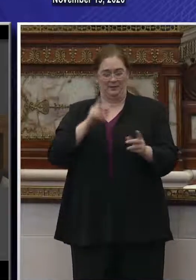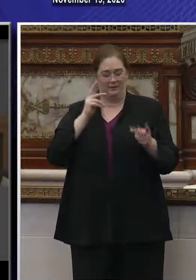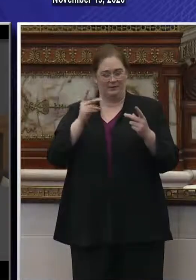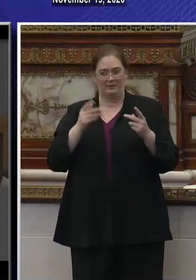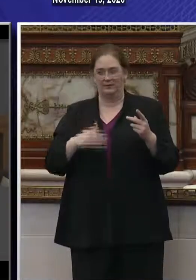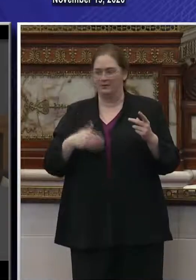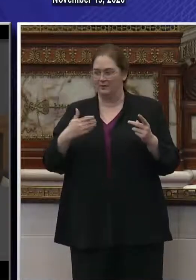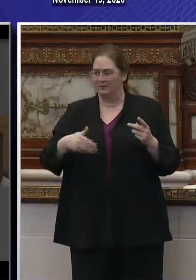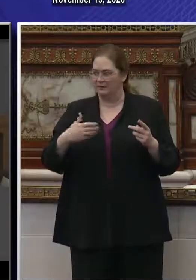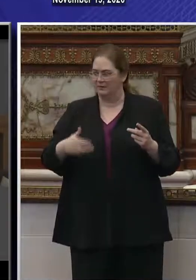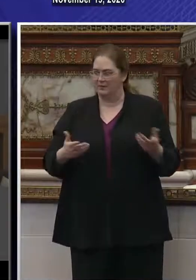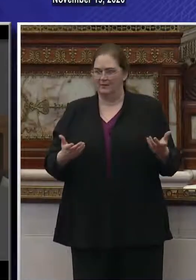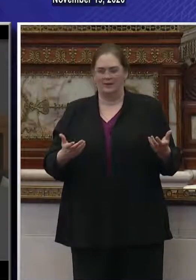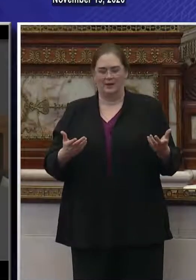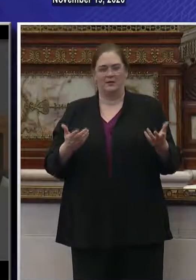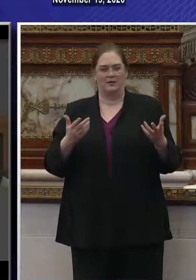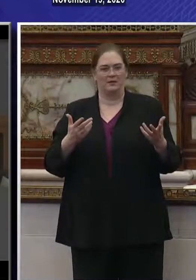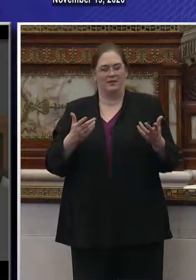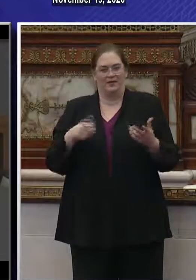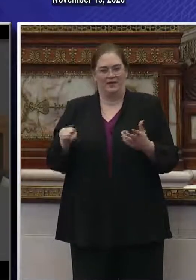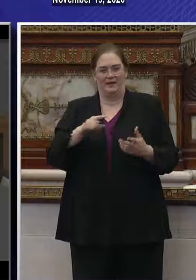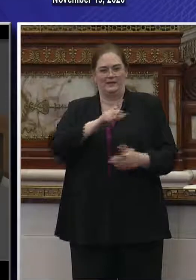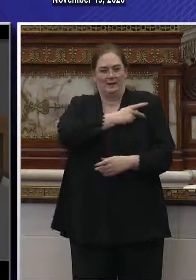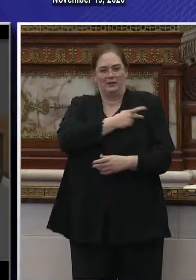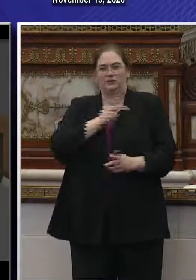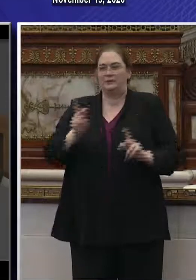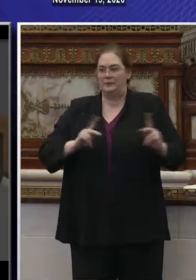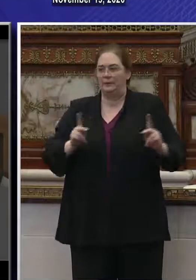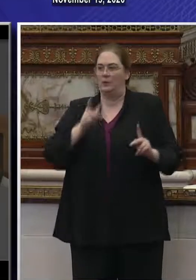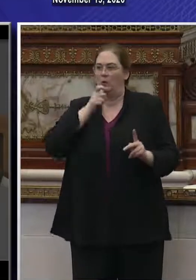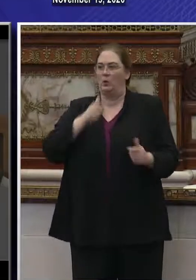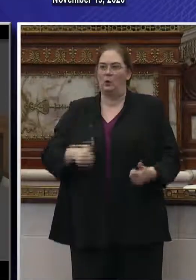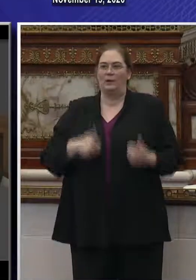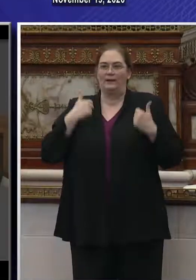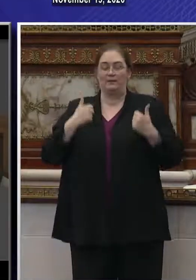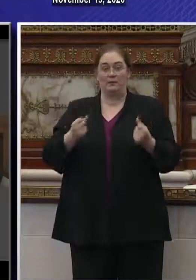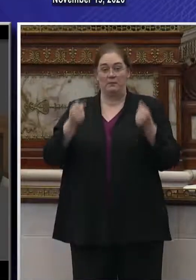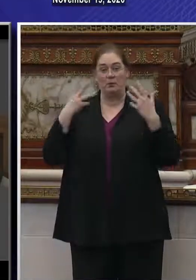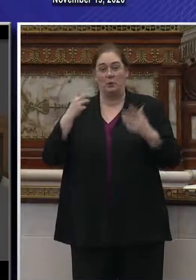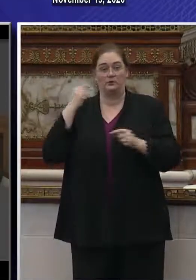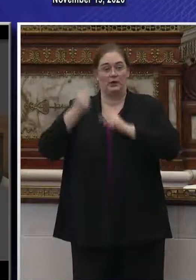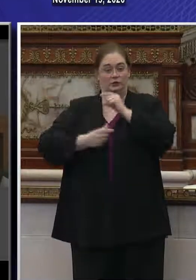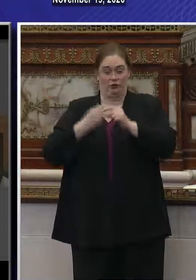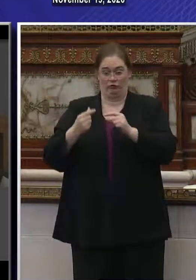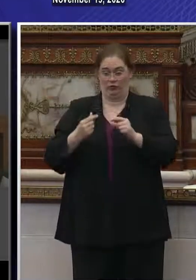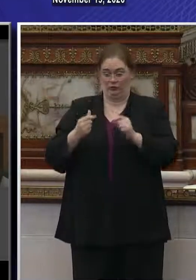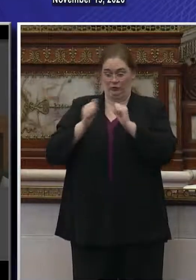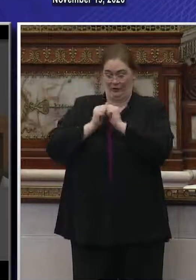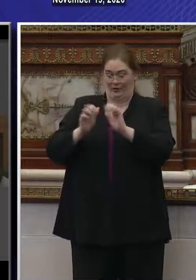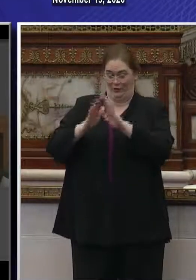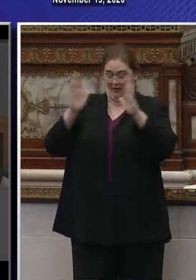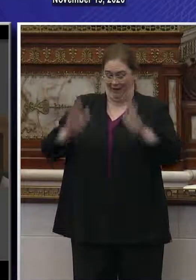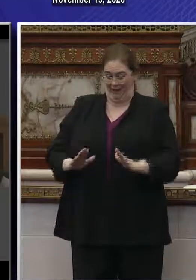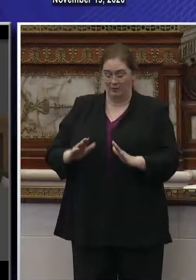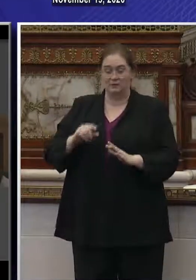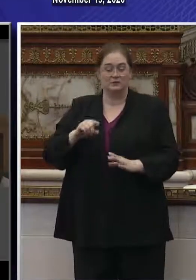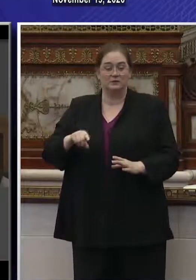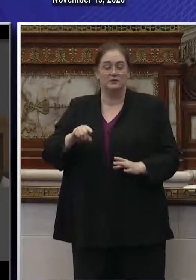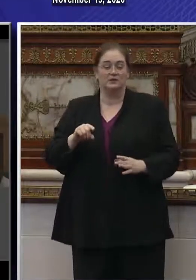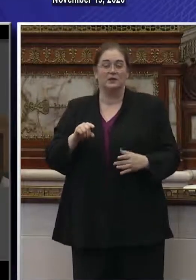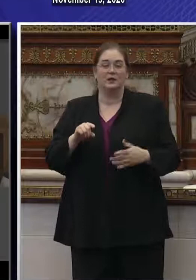I treat, that these patients, these people who live in multi-generational household, there is